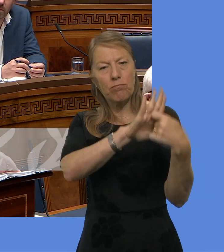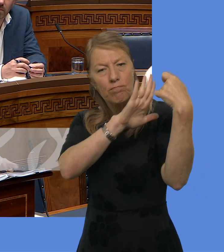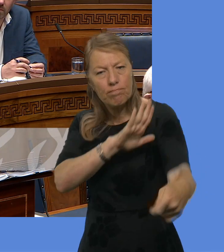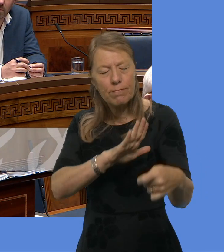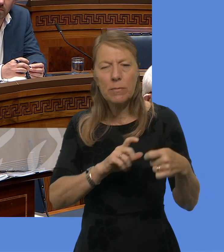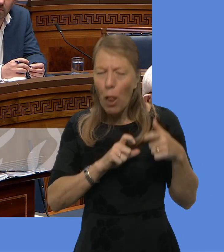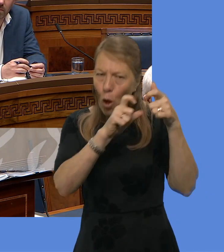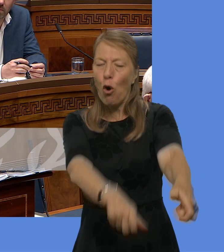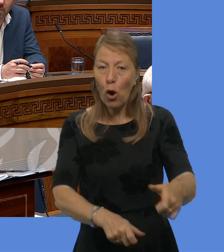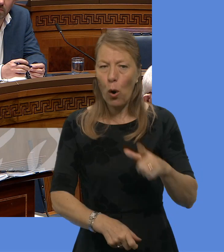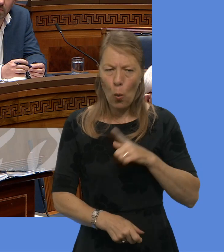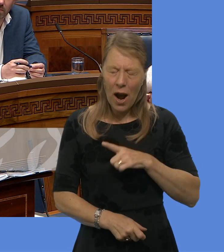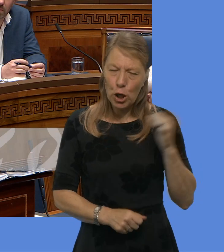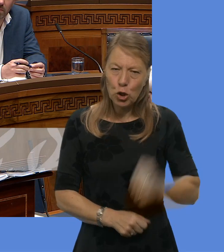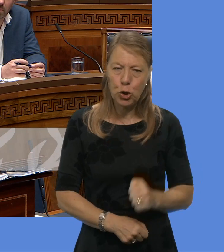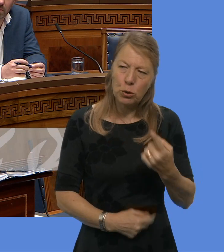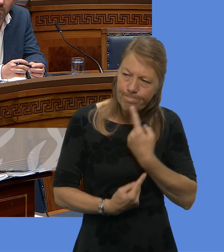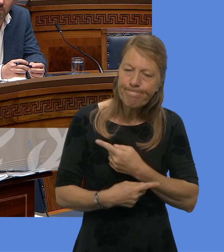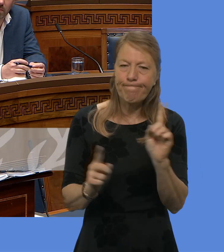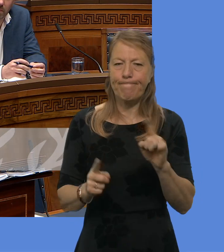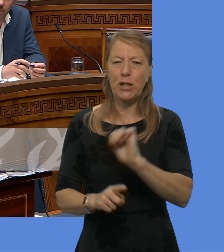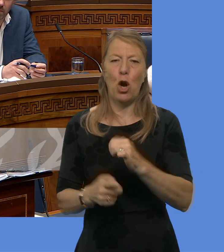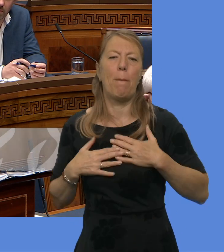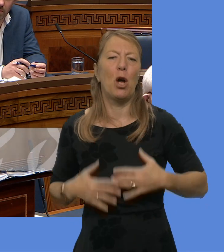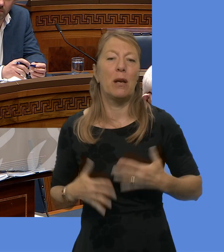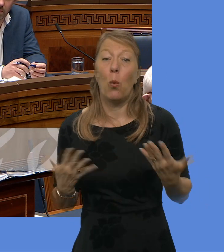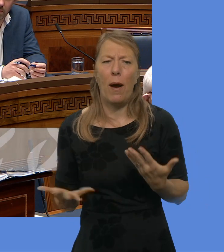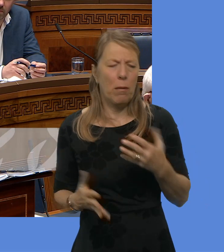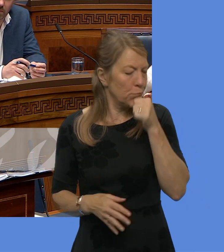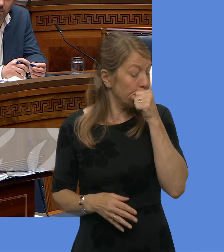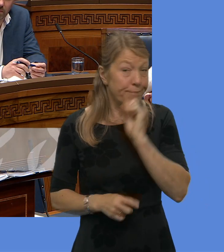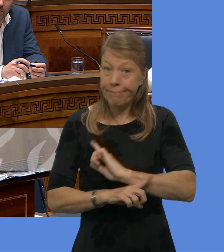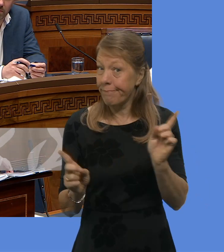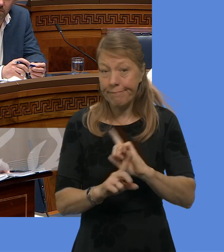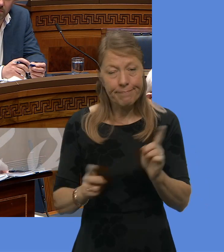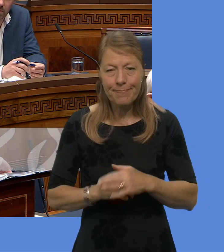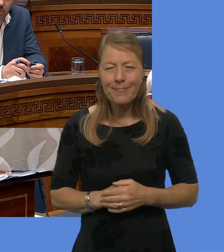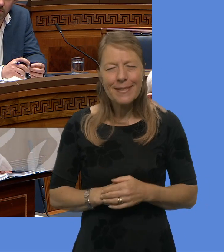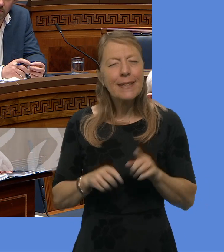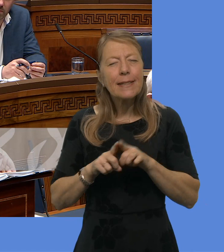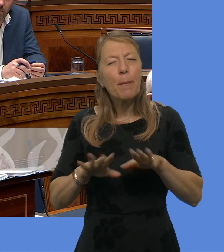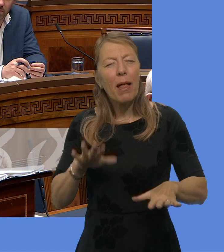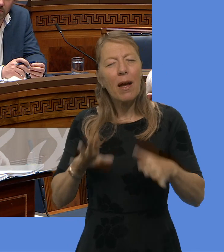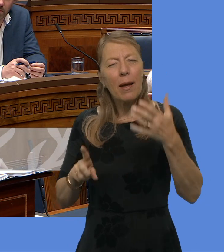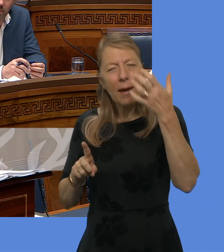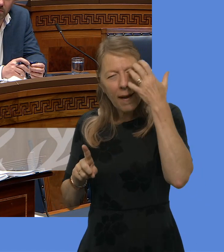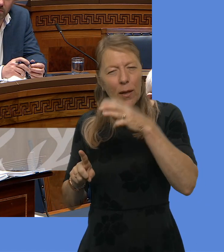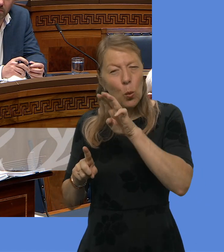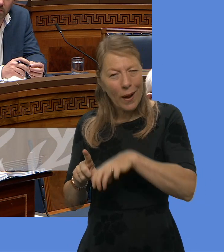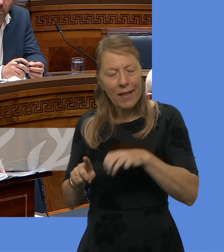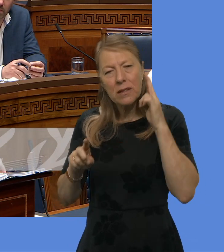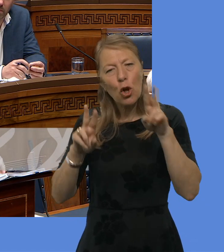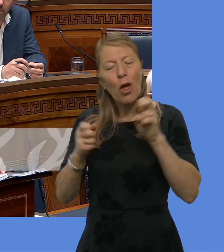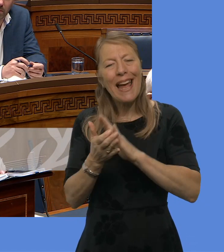for a reduction in tariff should a post-sentence disclosure be made. Similar to Helen's Law in England and Wales, it will also require the parole commissioners to